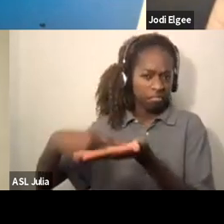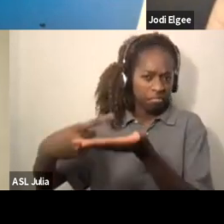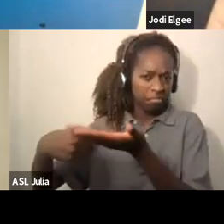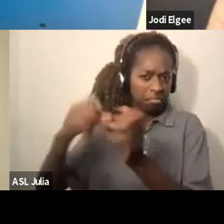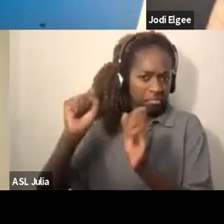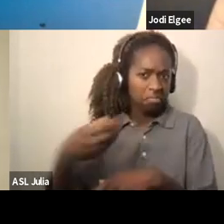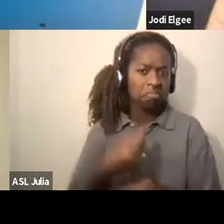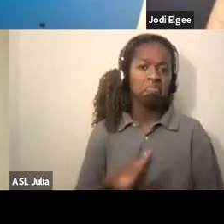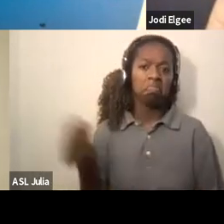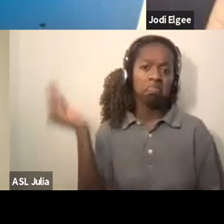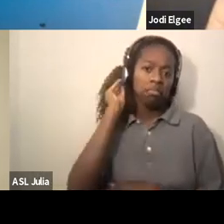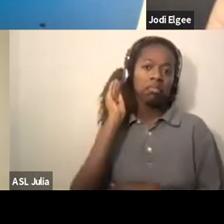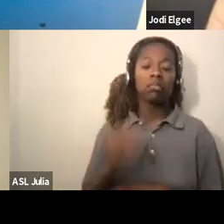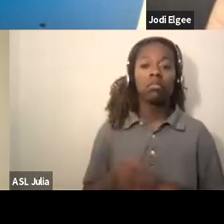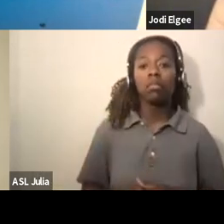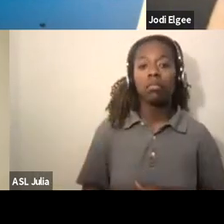yeah